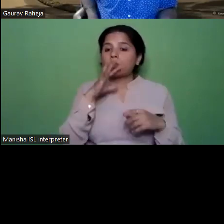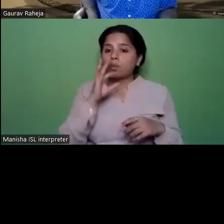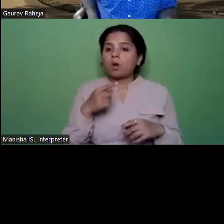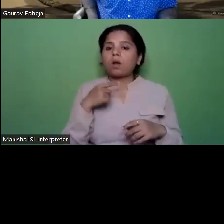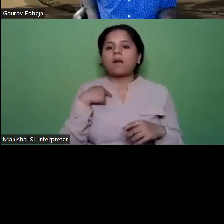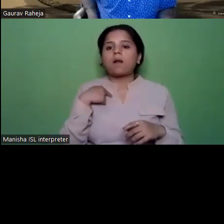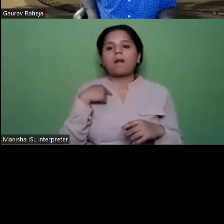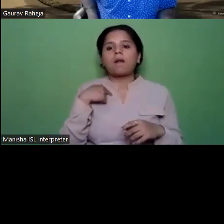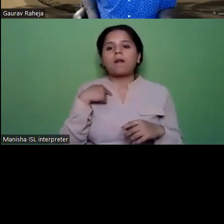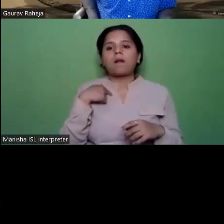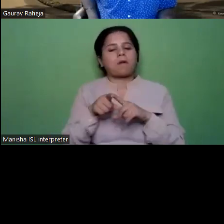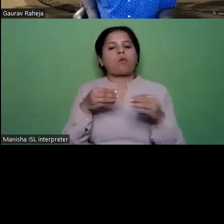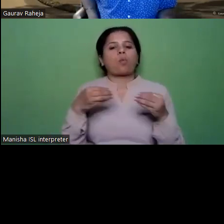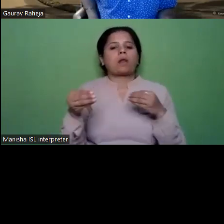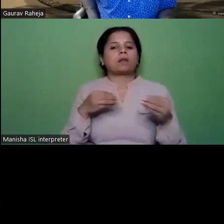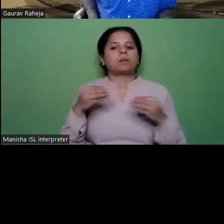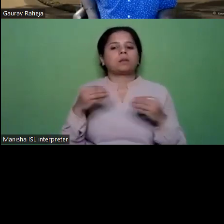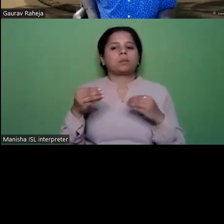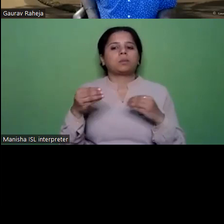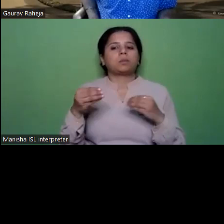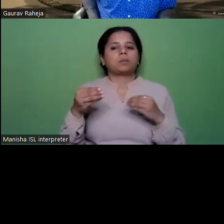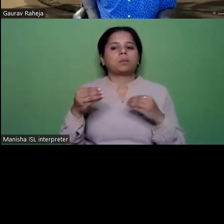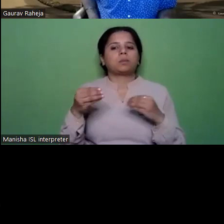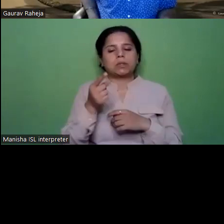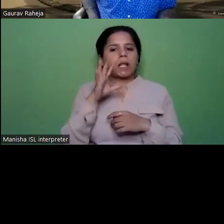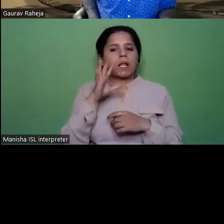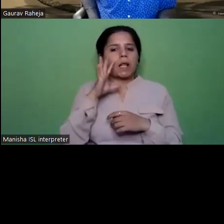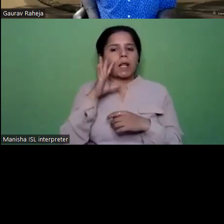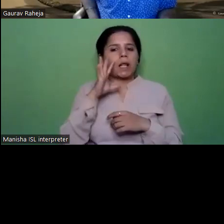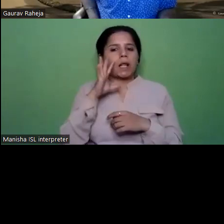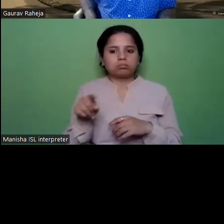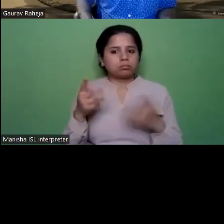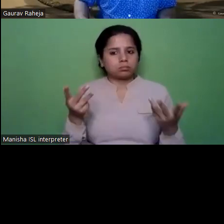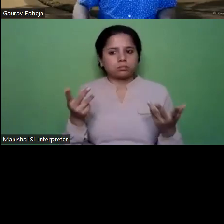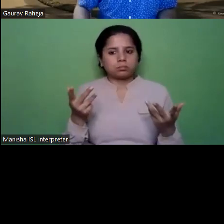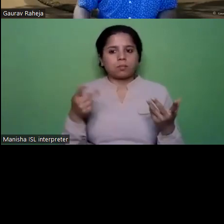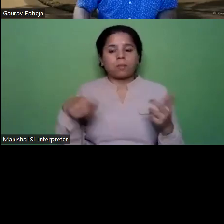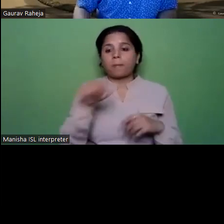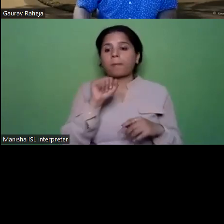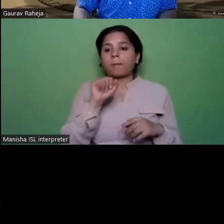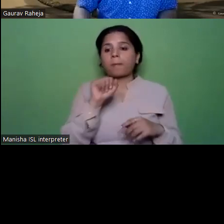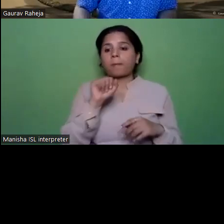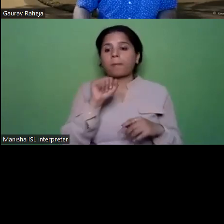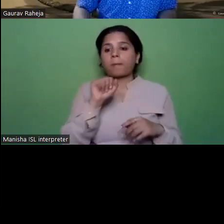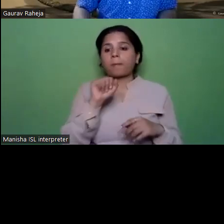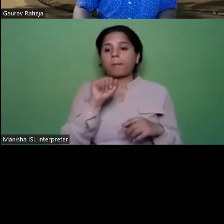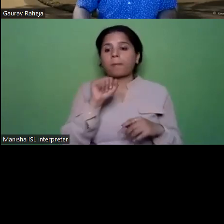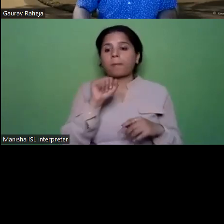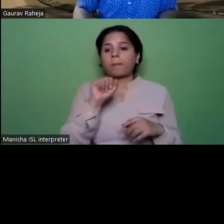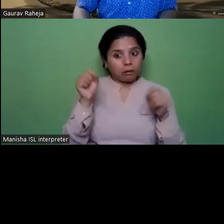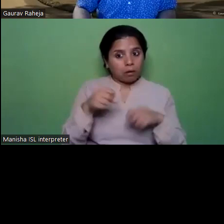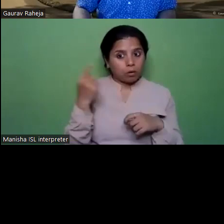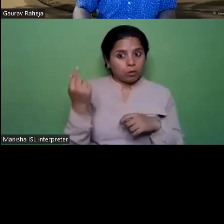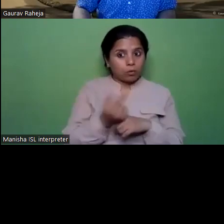find flexibility in use is an important question. When your mother is sick, are you able to